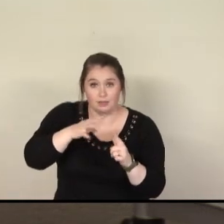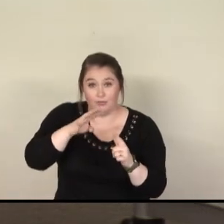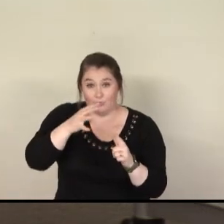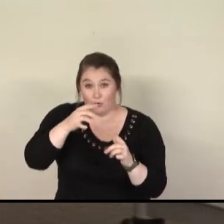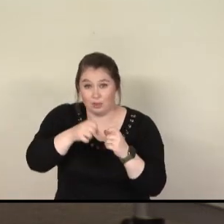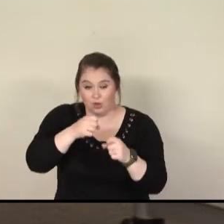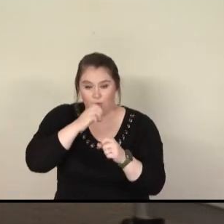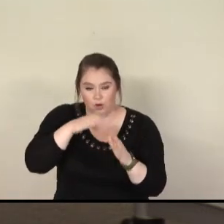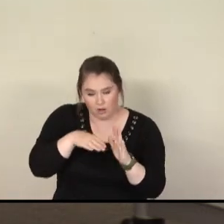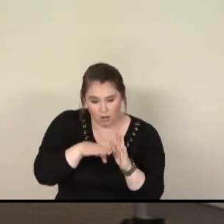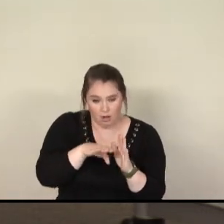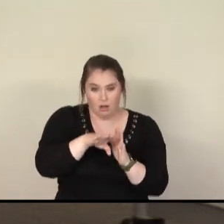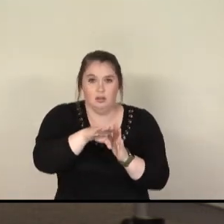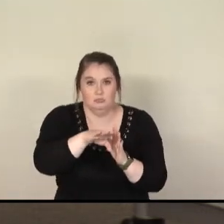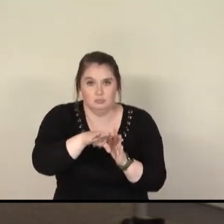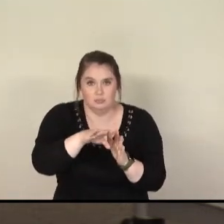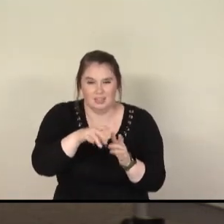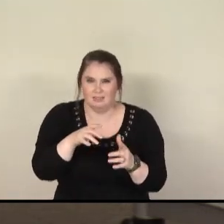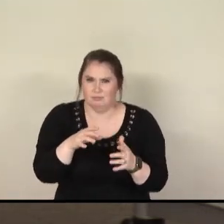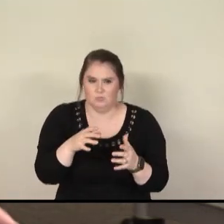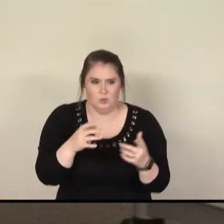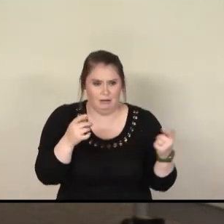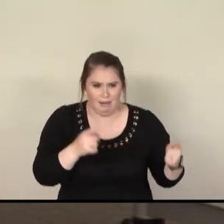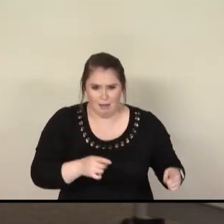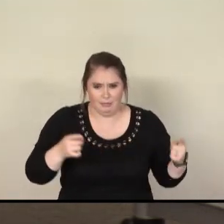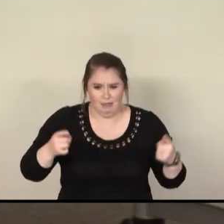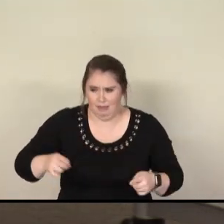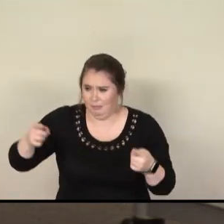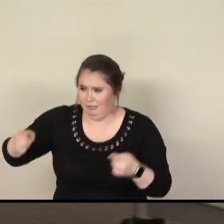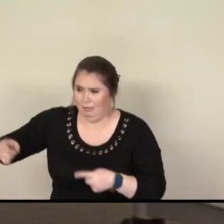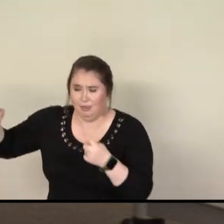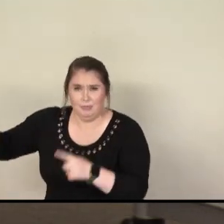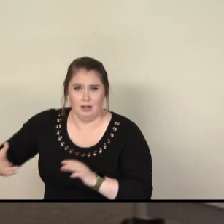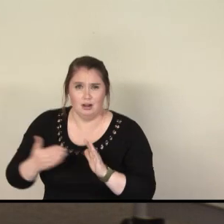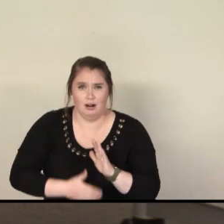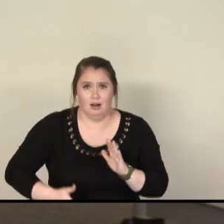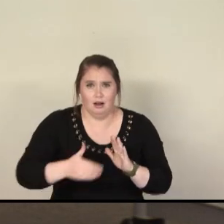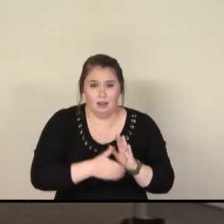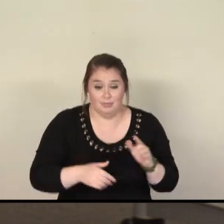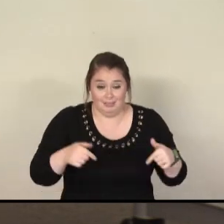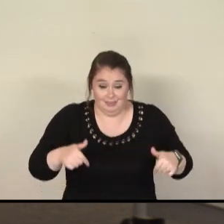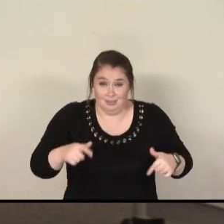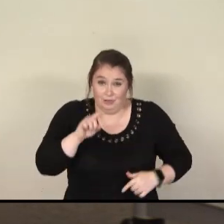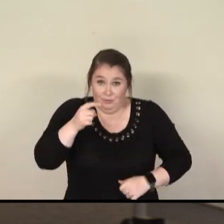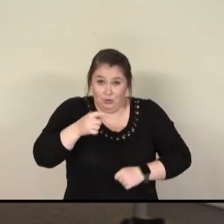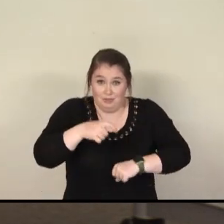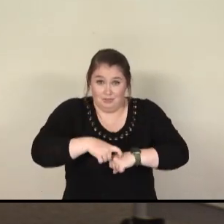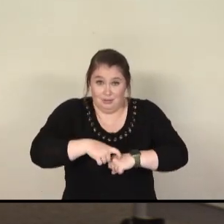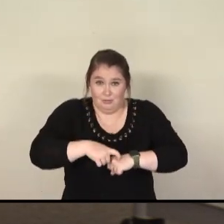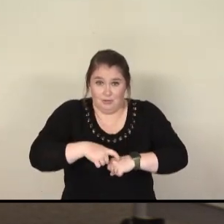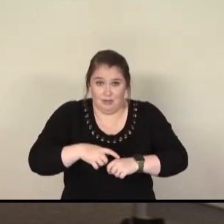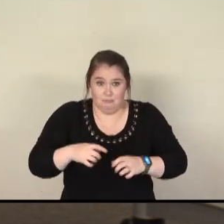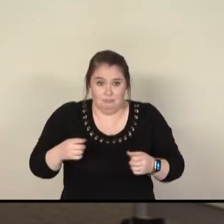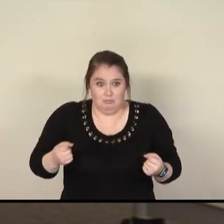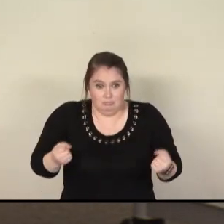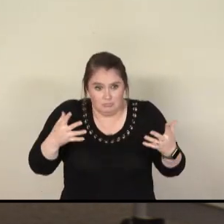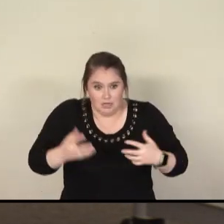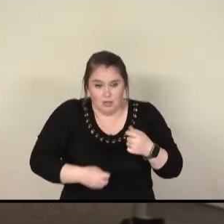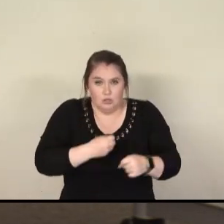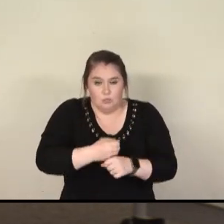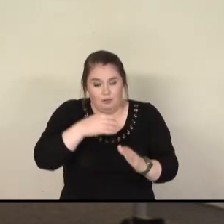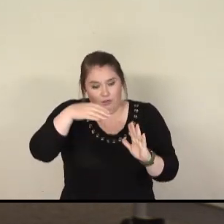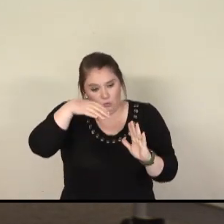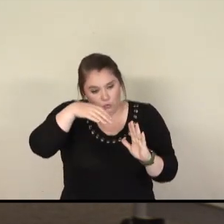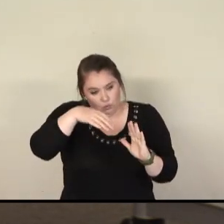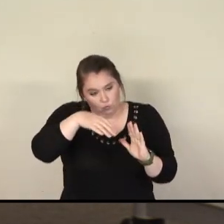kind of had that pattern over and over again. But this is the first time we have really declined this many years in a row